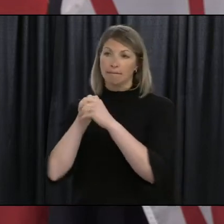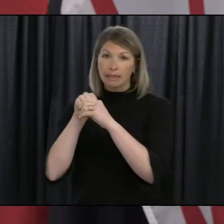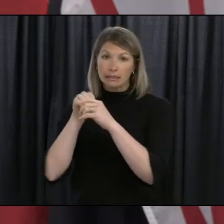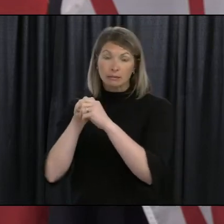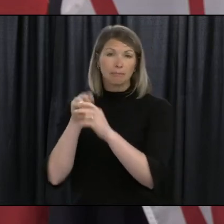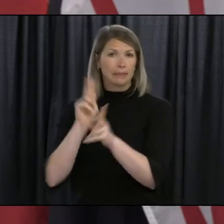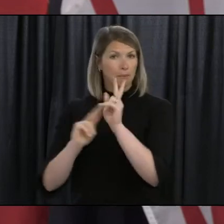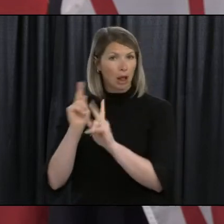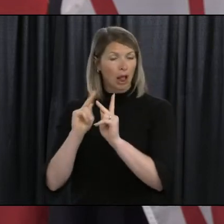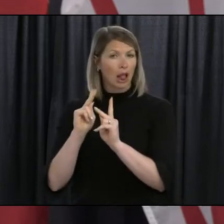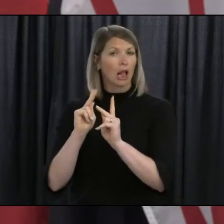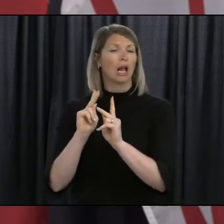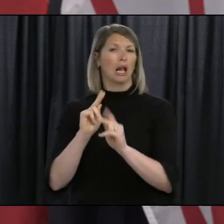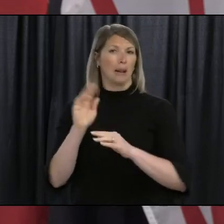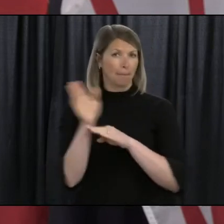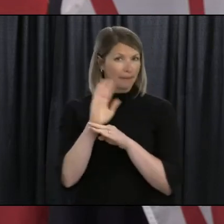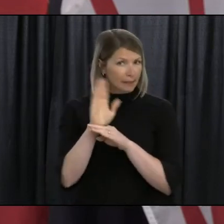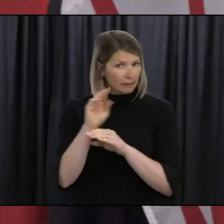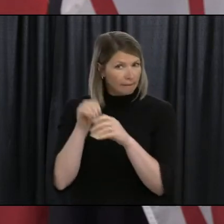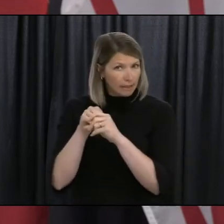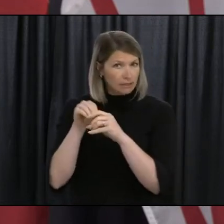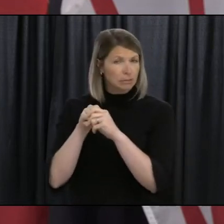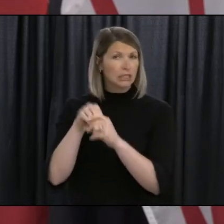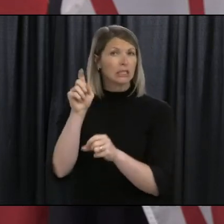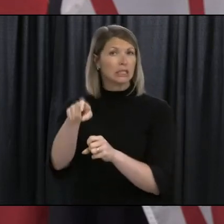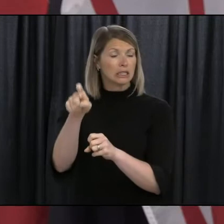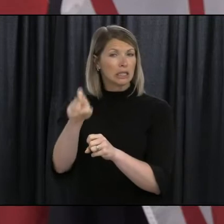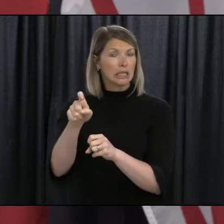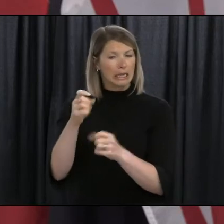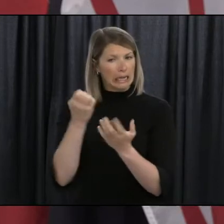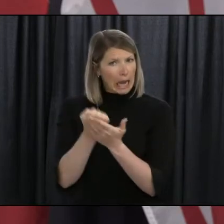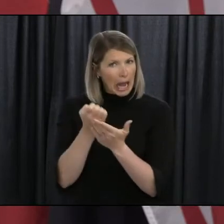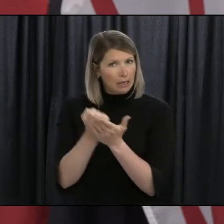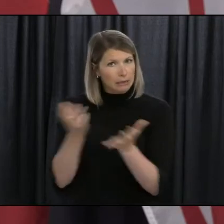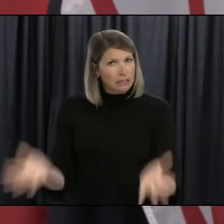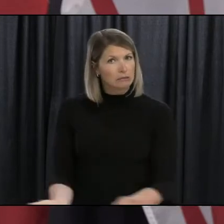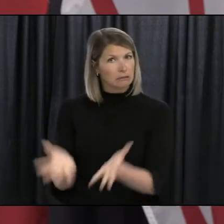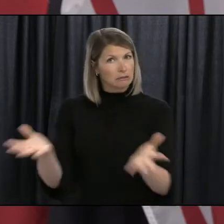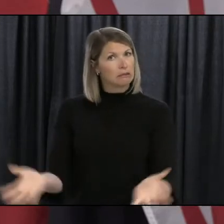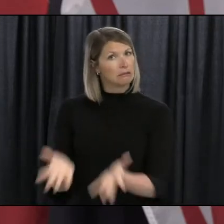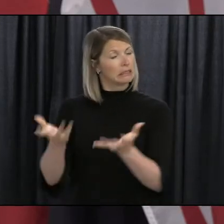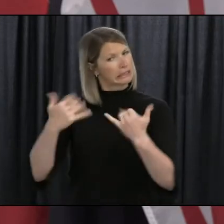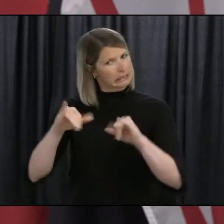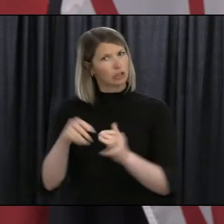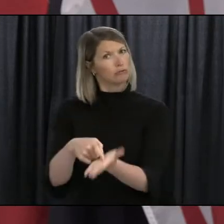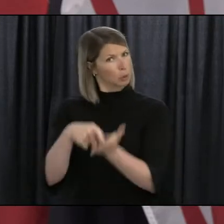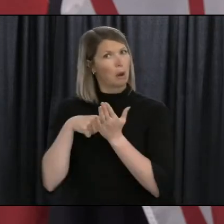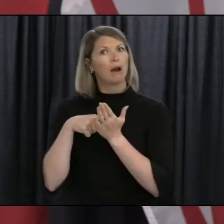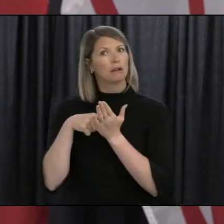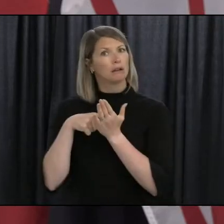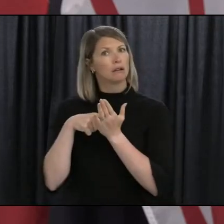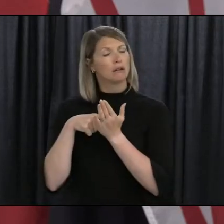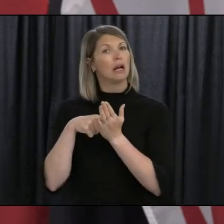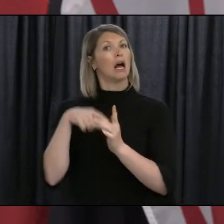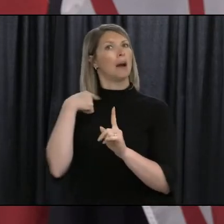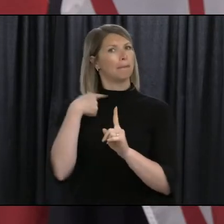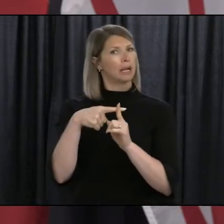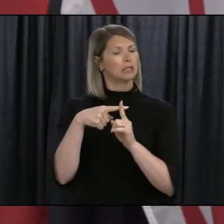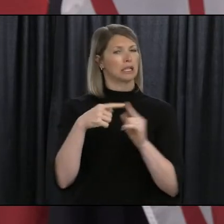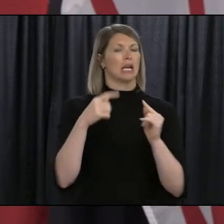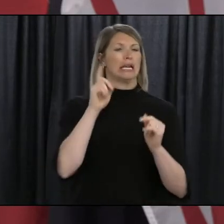people, businesses, and sectors with the potential for economic growth. And our